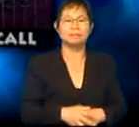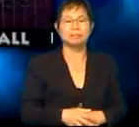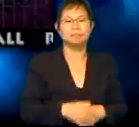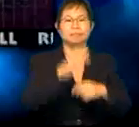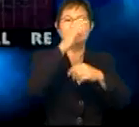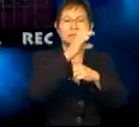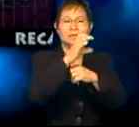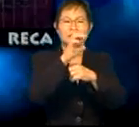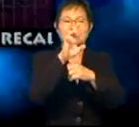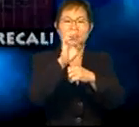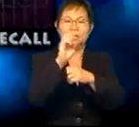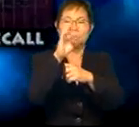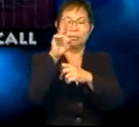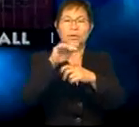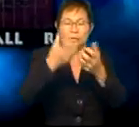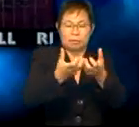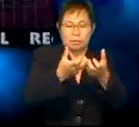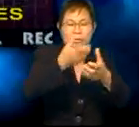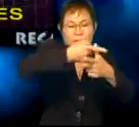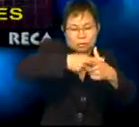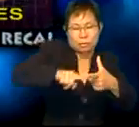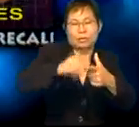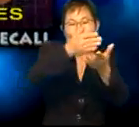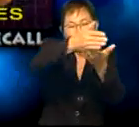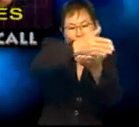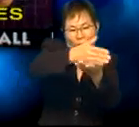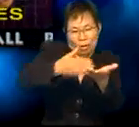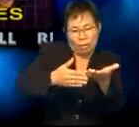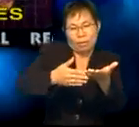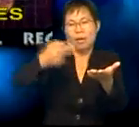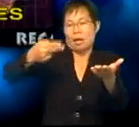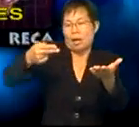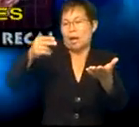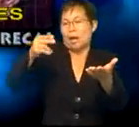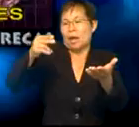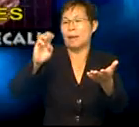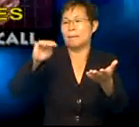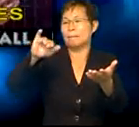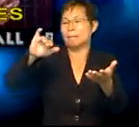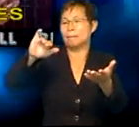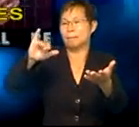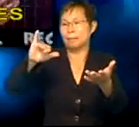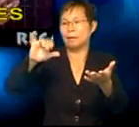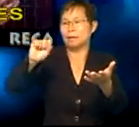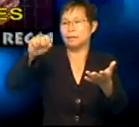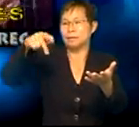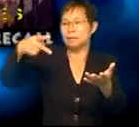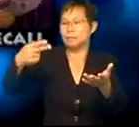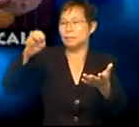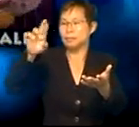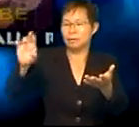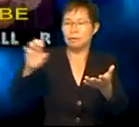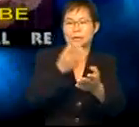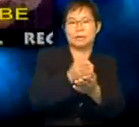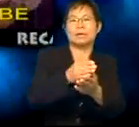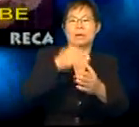The cerebrum can be split into halves. Each one is called a hemisphere. Each hemisphere is made up